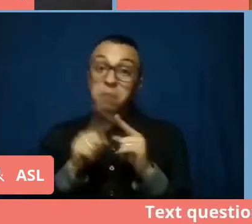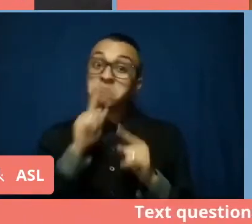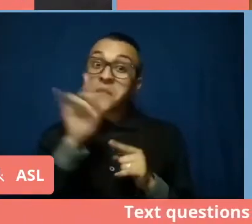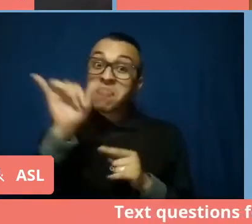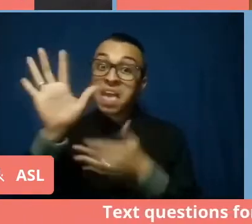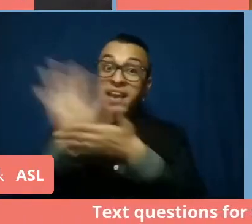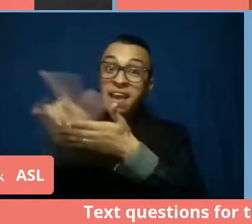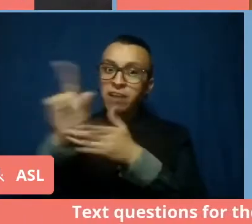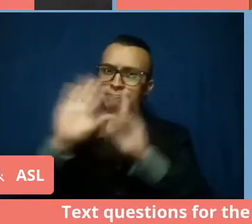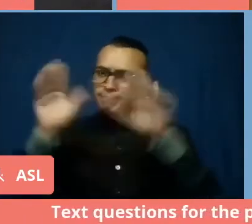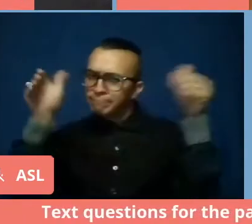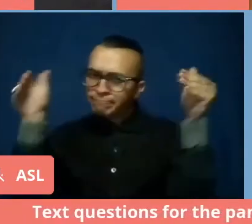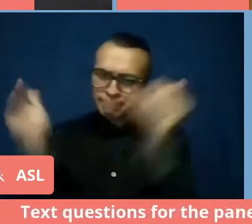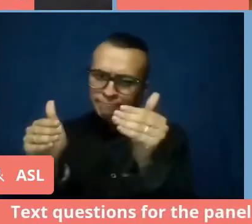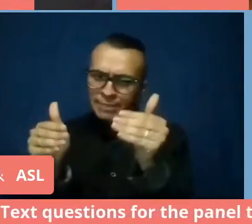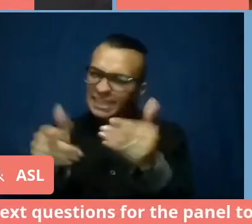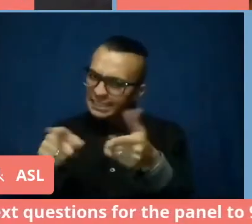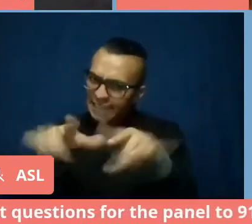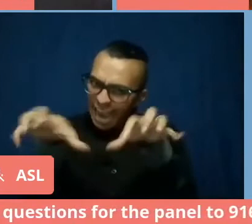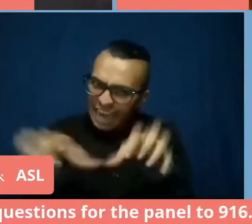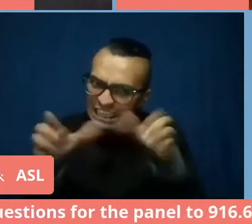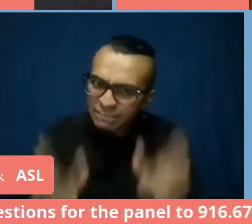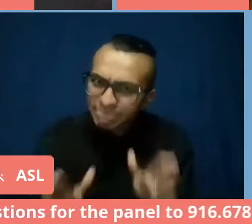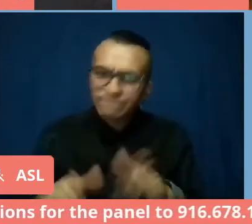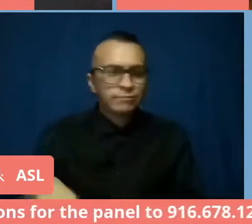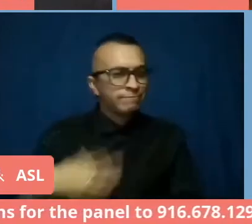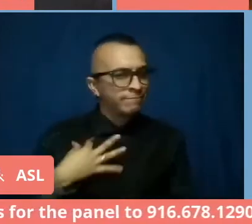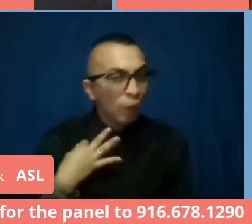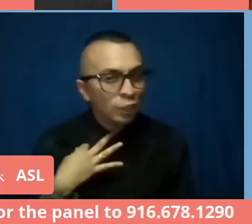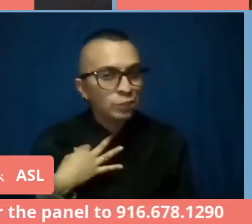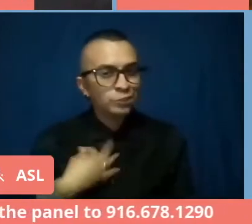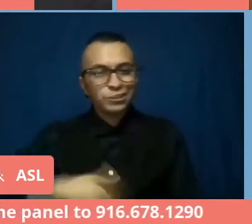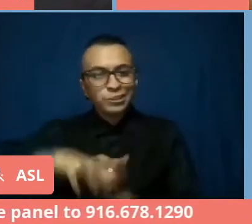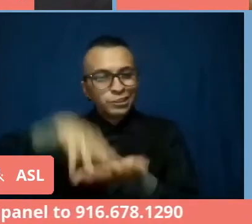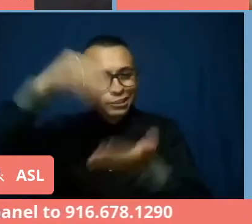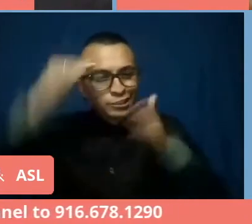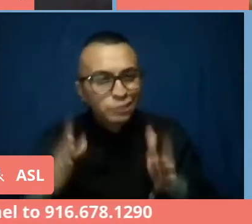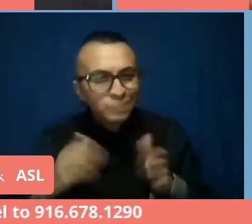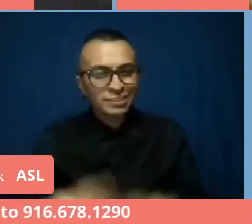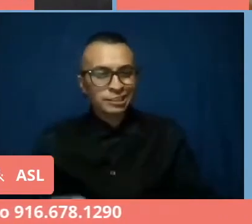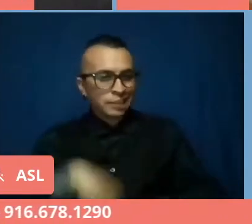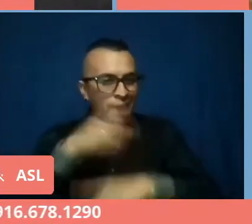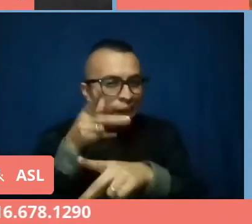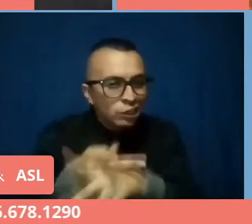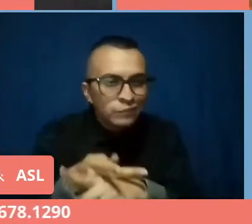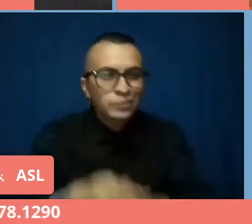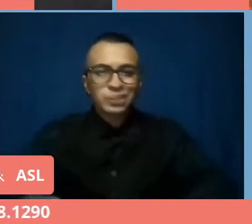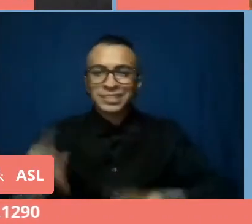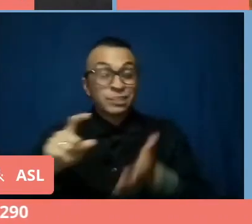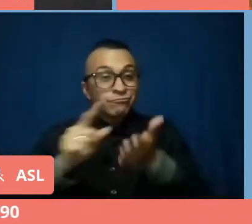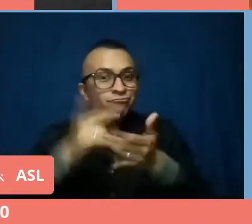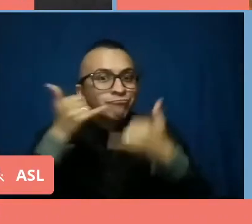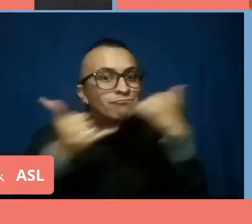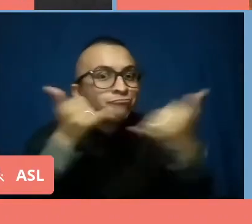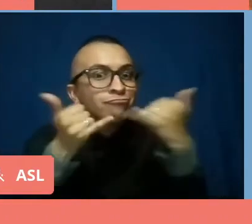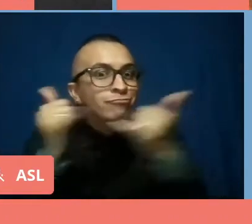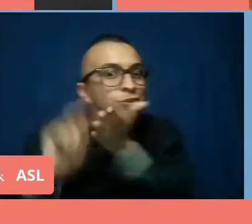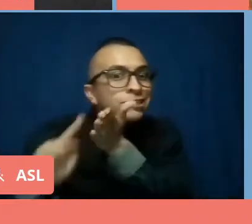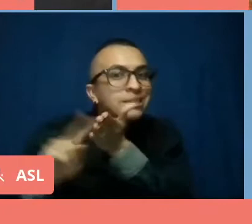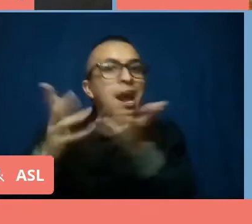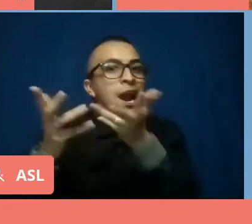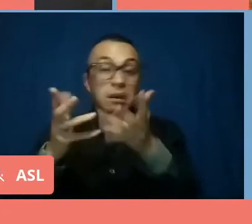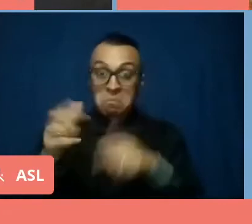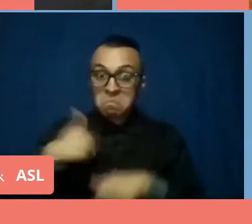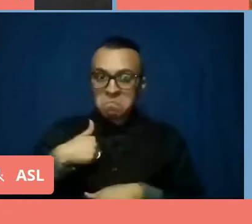subjects, as activists, as volunteers, as learners, as caregivers, as check-in callers. And so I'm wondering if each of you could